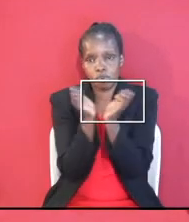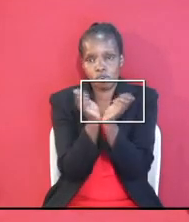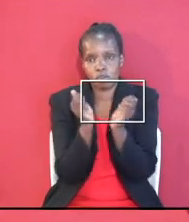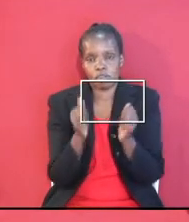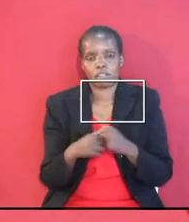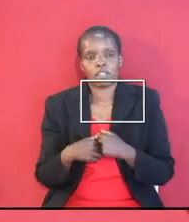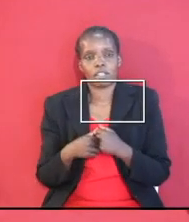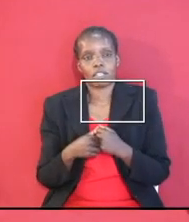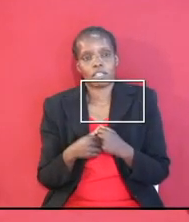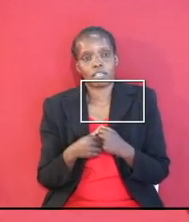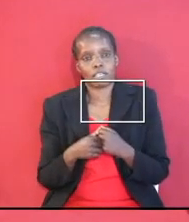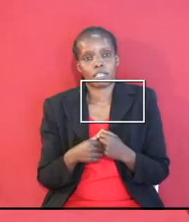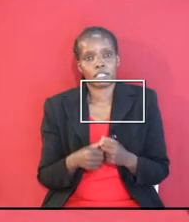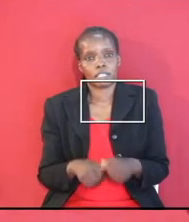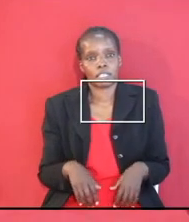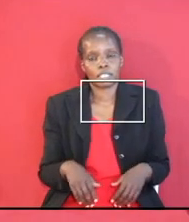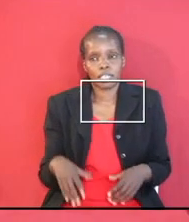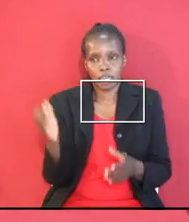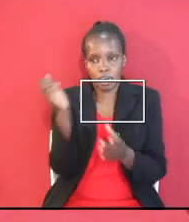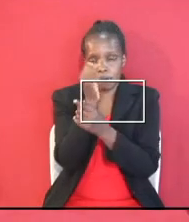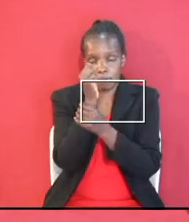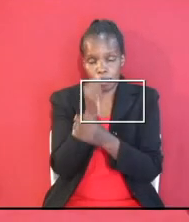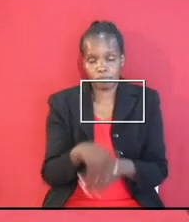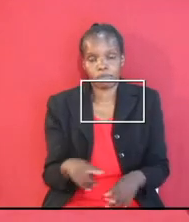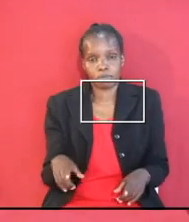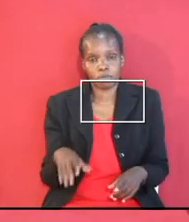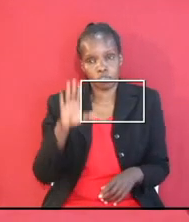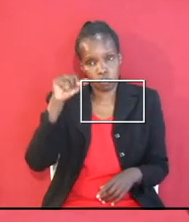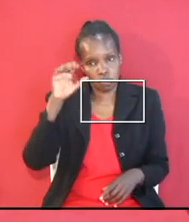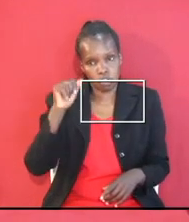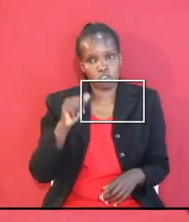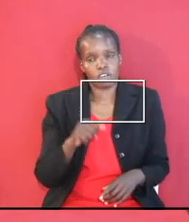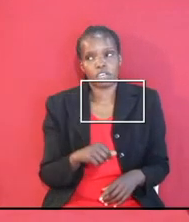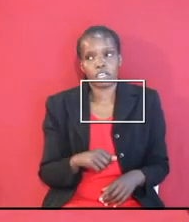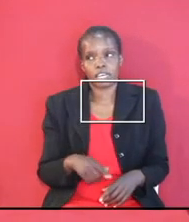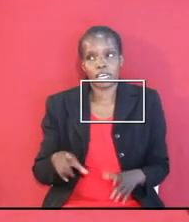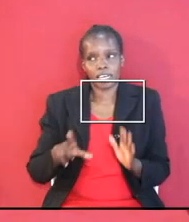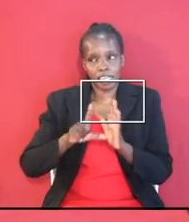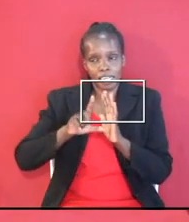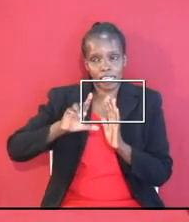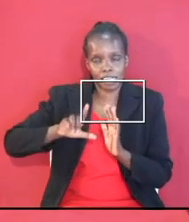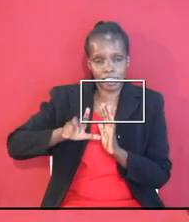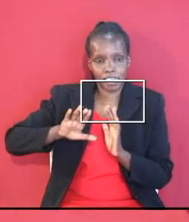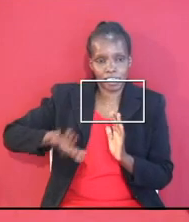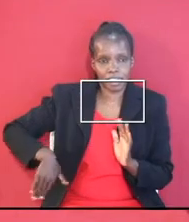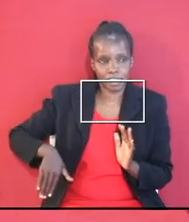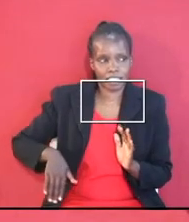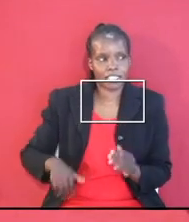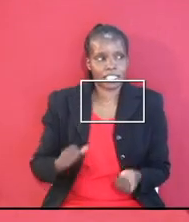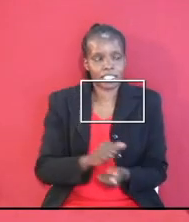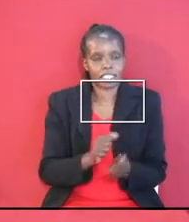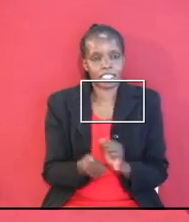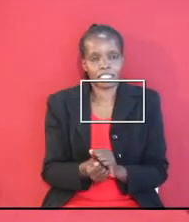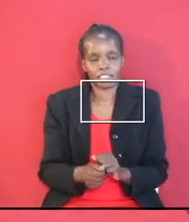center? Abraham. Abraham. He was called, and later his name was? Was Abraham.